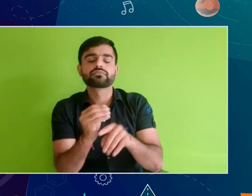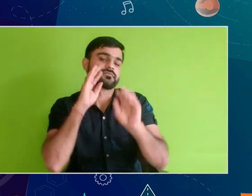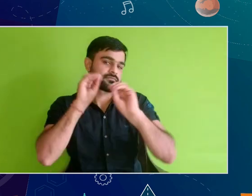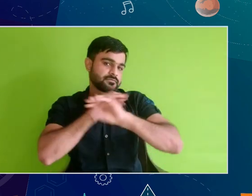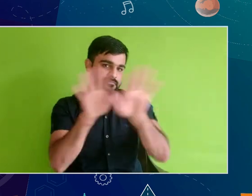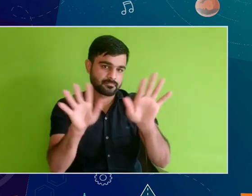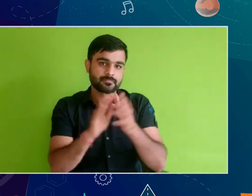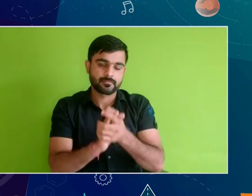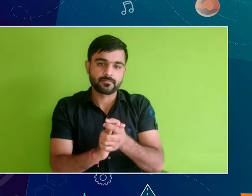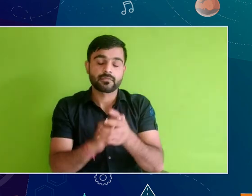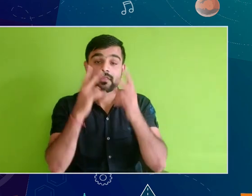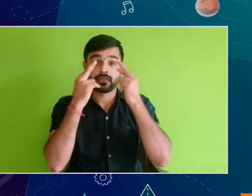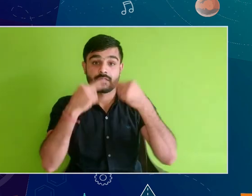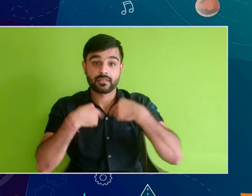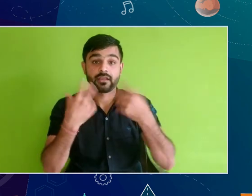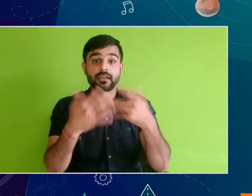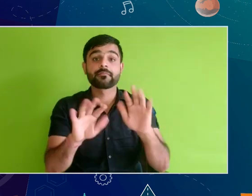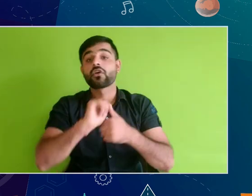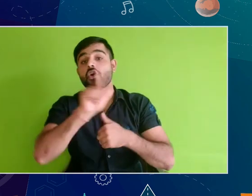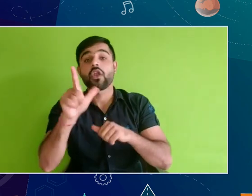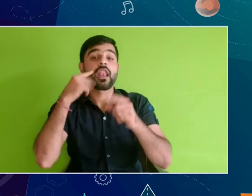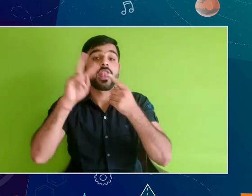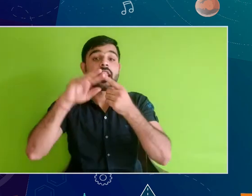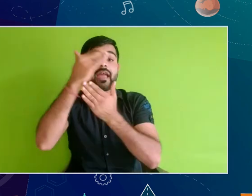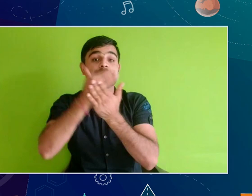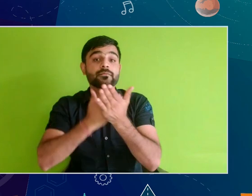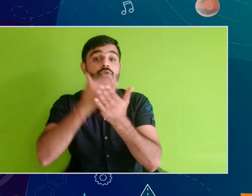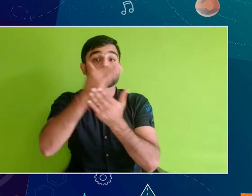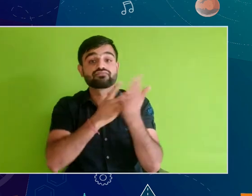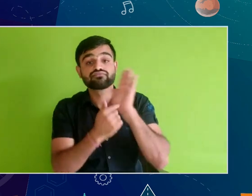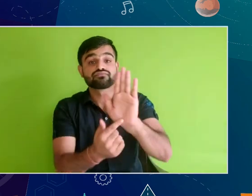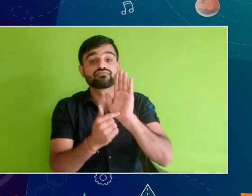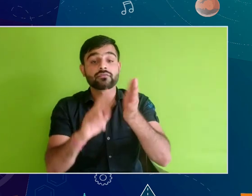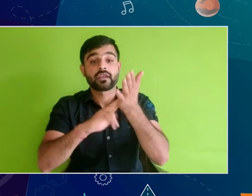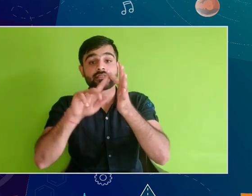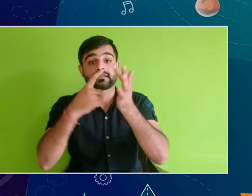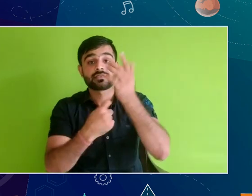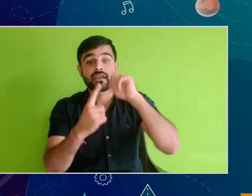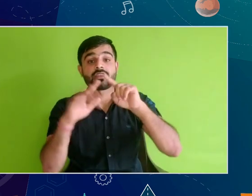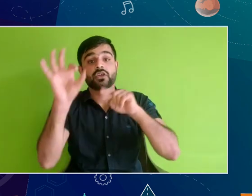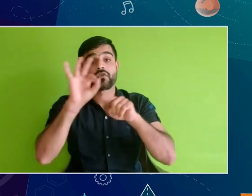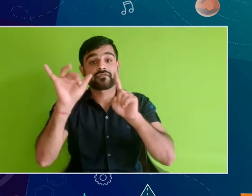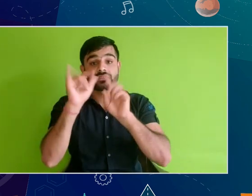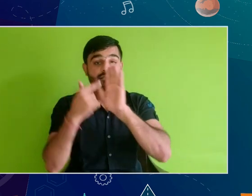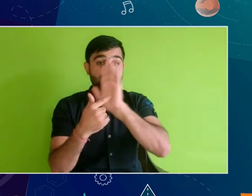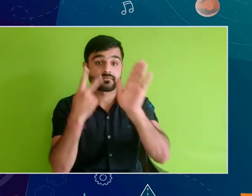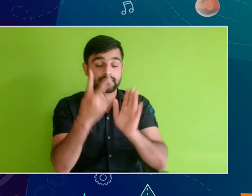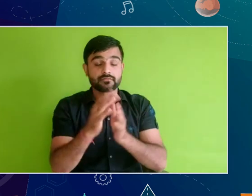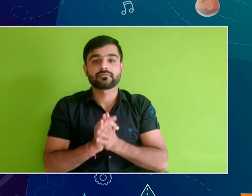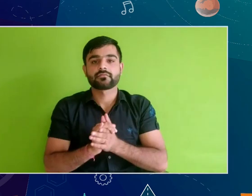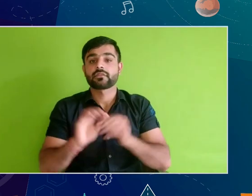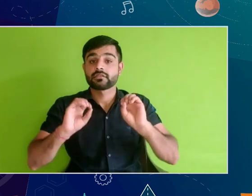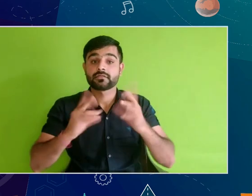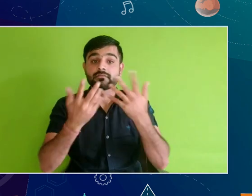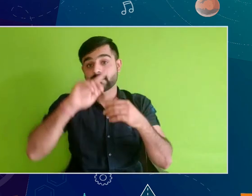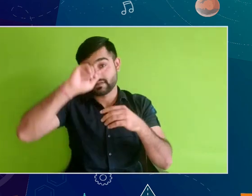look all the live telecasts which will be telecasting from NCERT Official. Yes, there you are. We'll start from English, that is the special